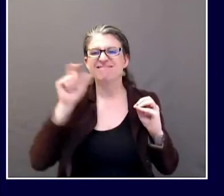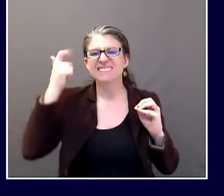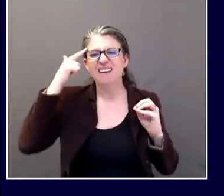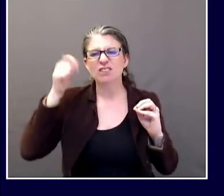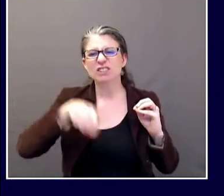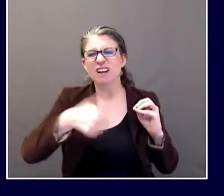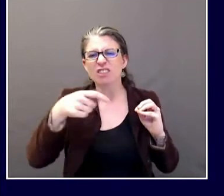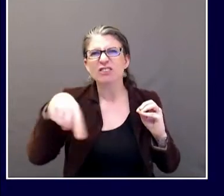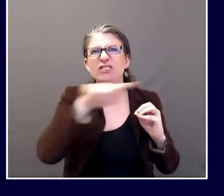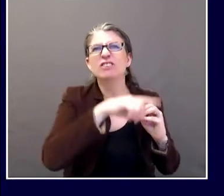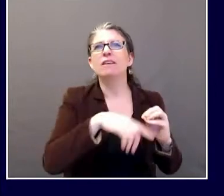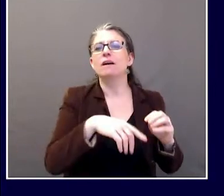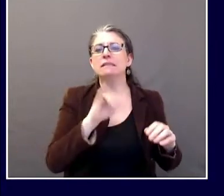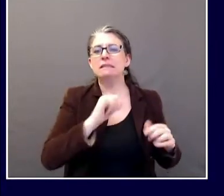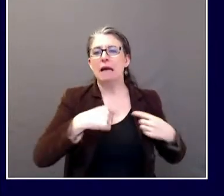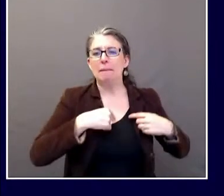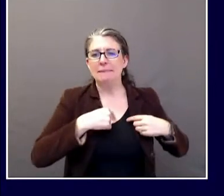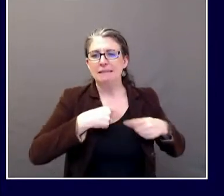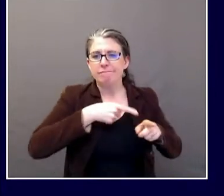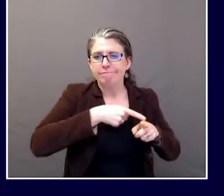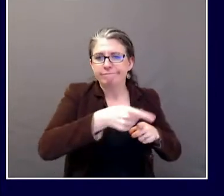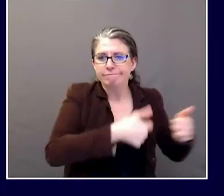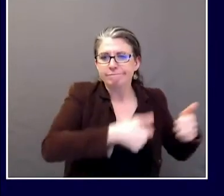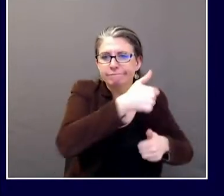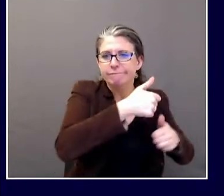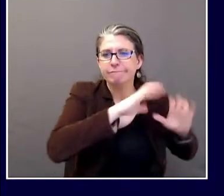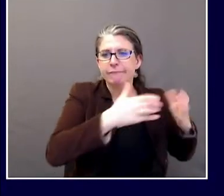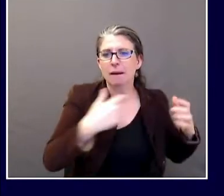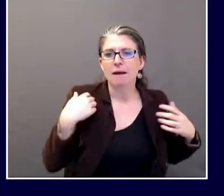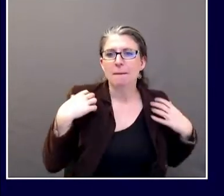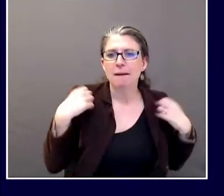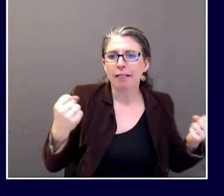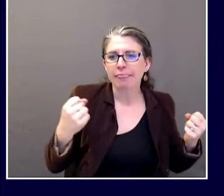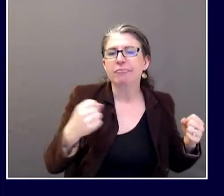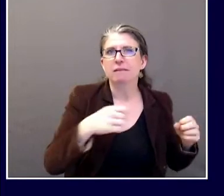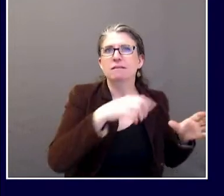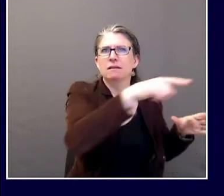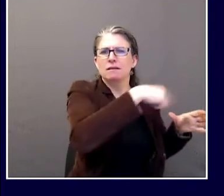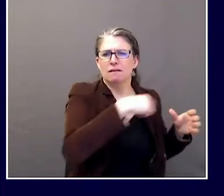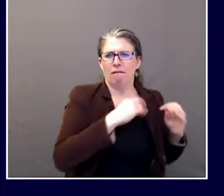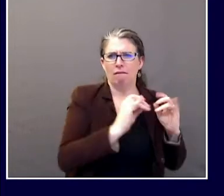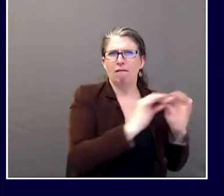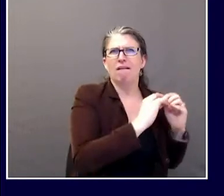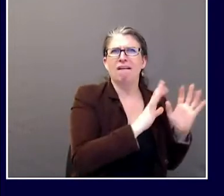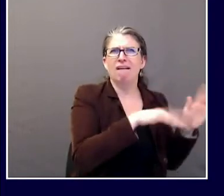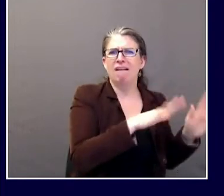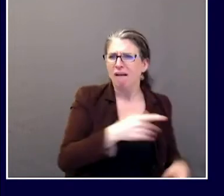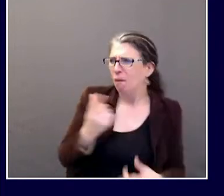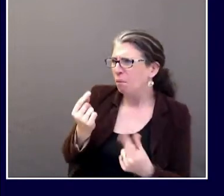begging for an alternative solution. And she, in fact, called me to get my take on what else is out there.